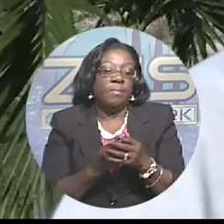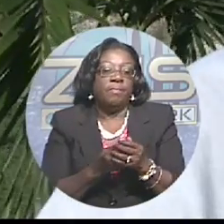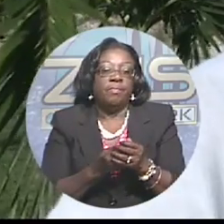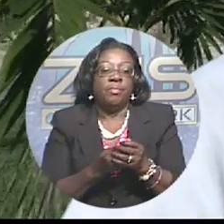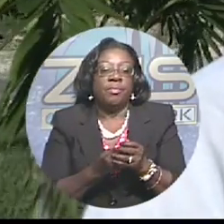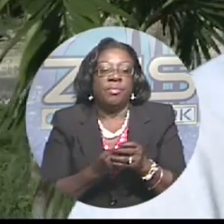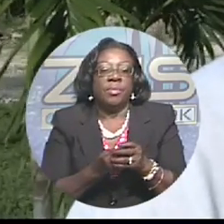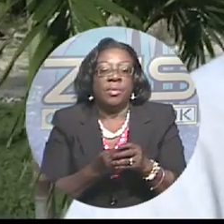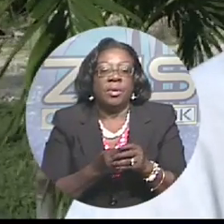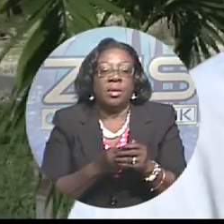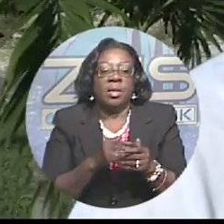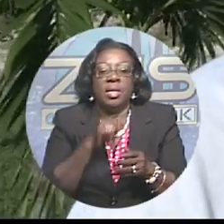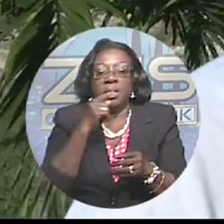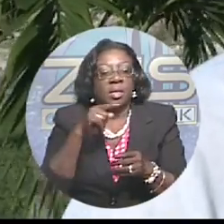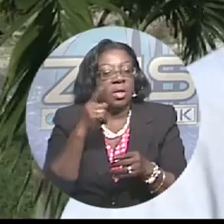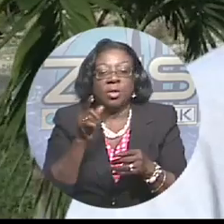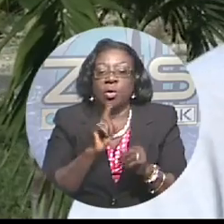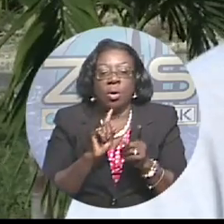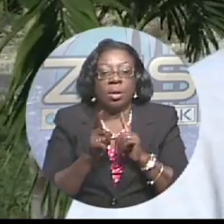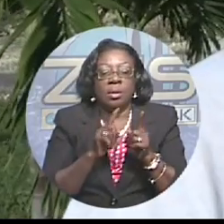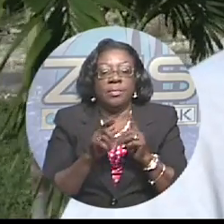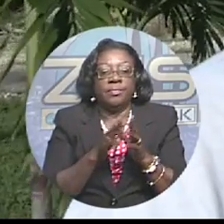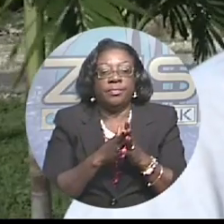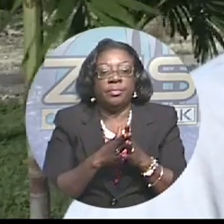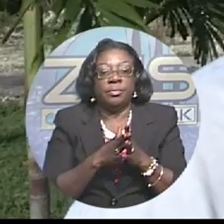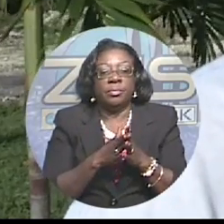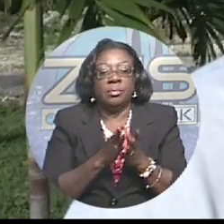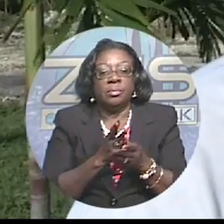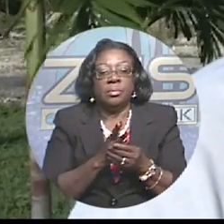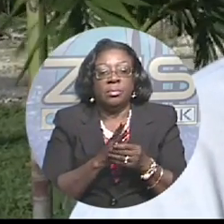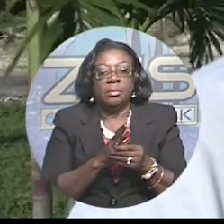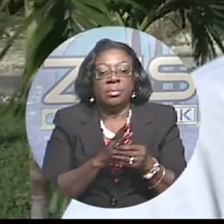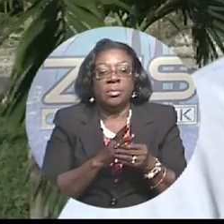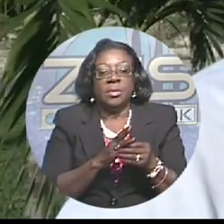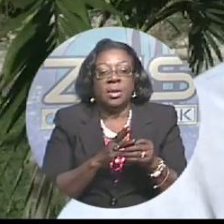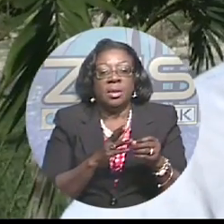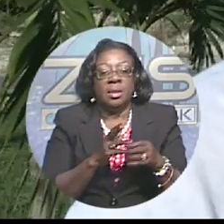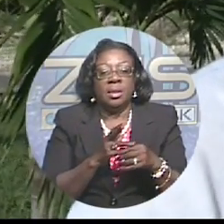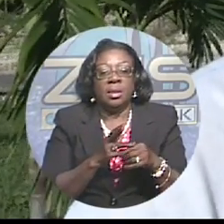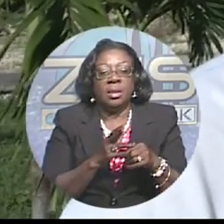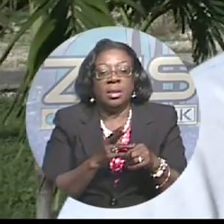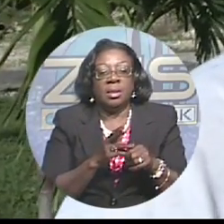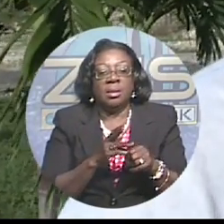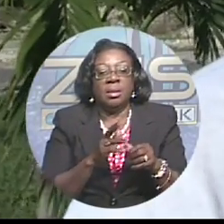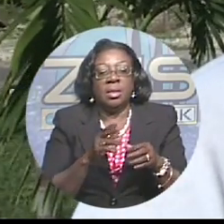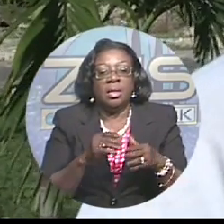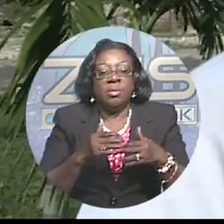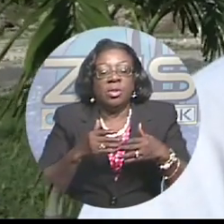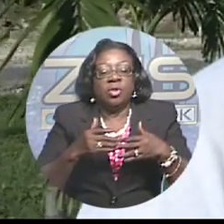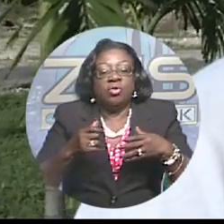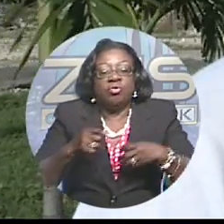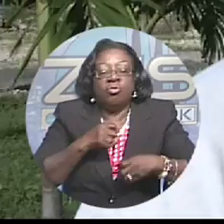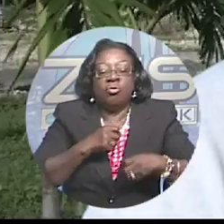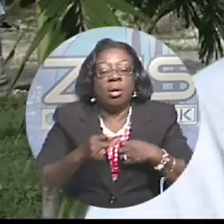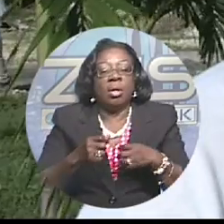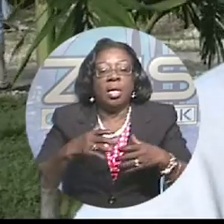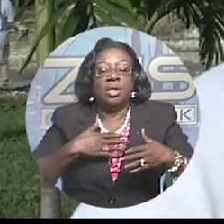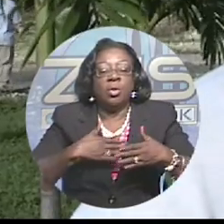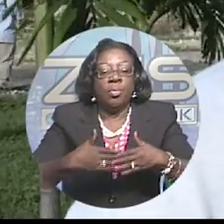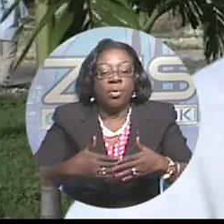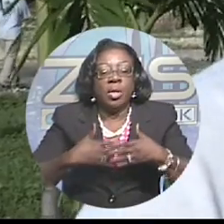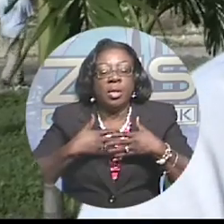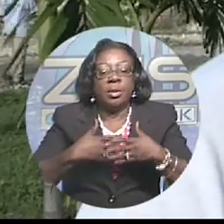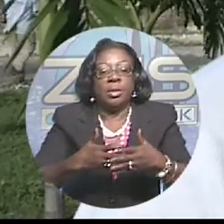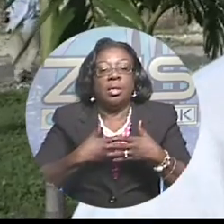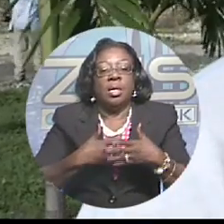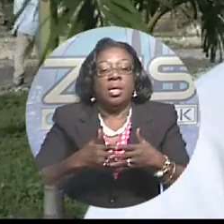anything? No, he couldn't say anything. He was already gone? No, he was breathing and laboring to breathe, that sort of thing. I was hoping